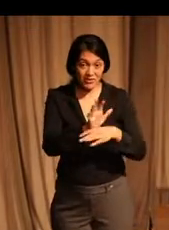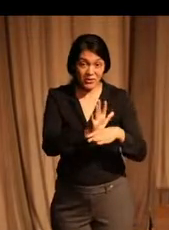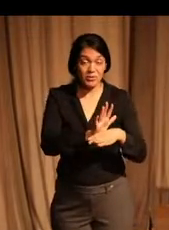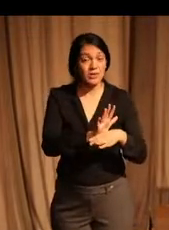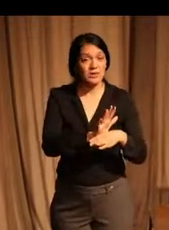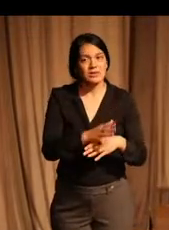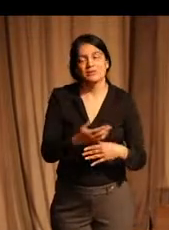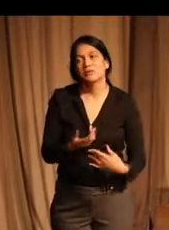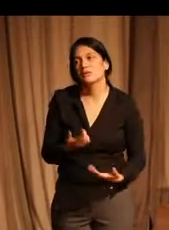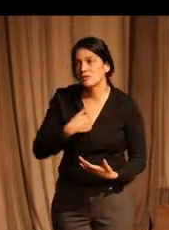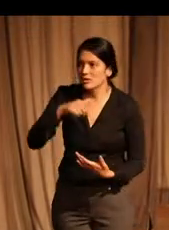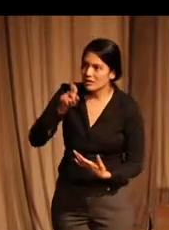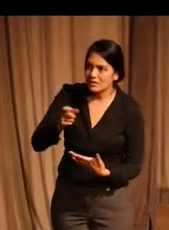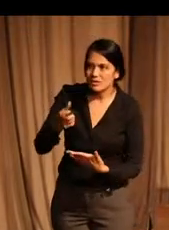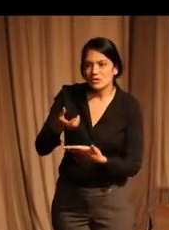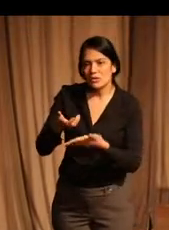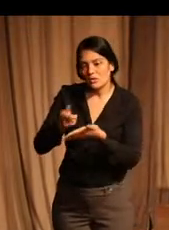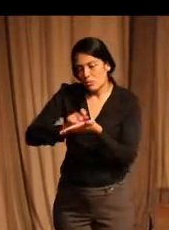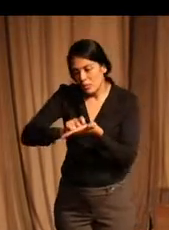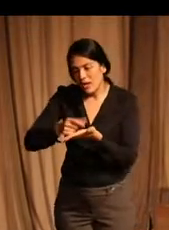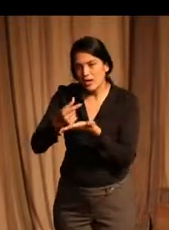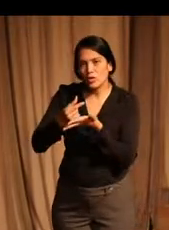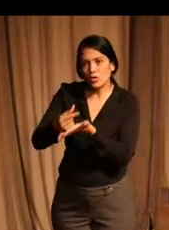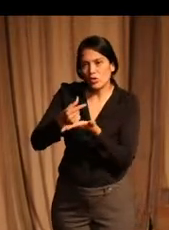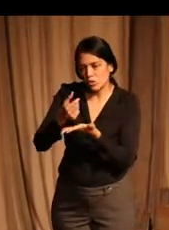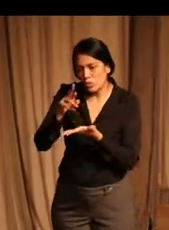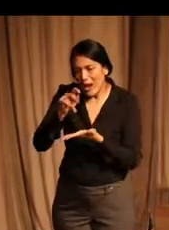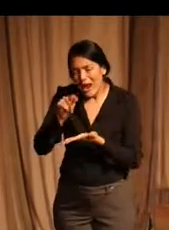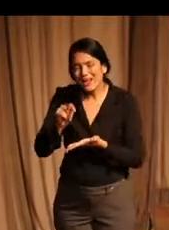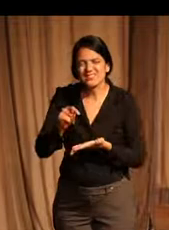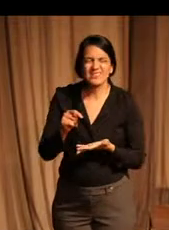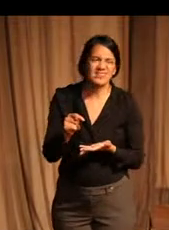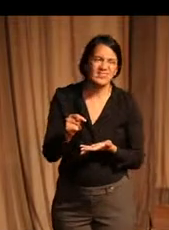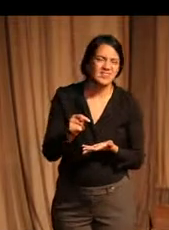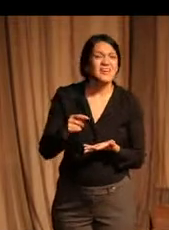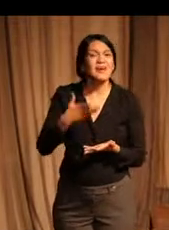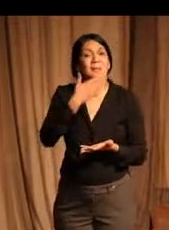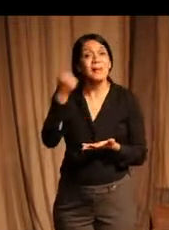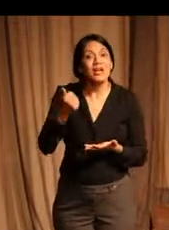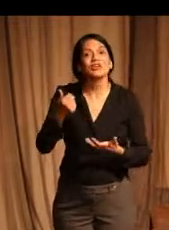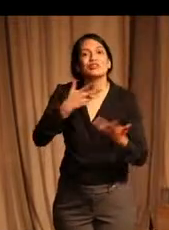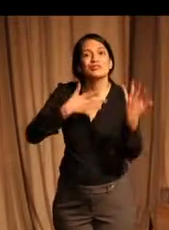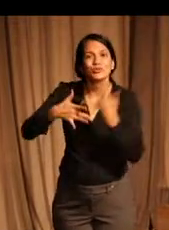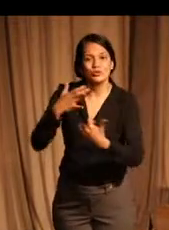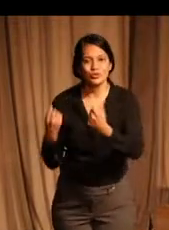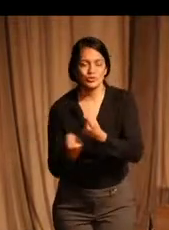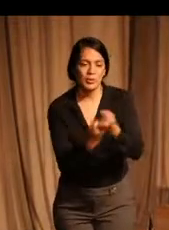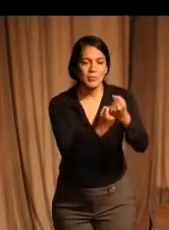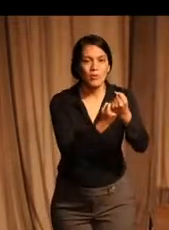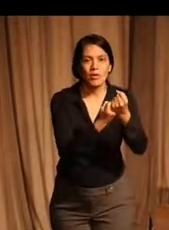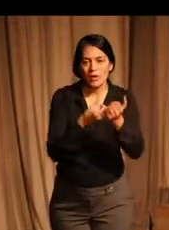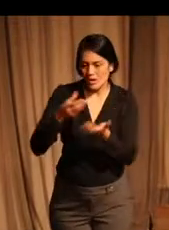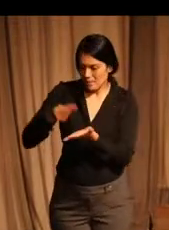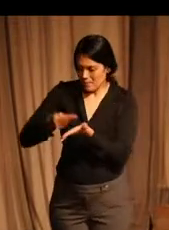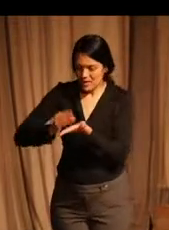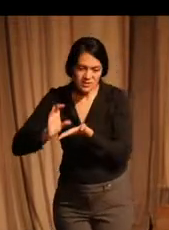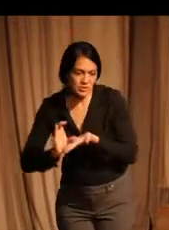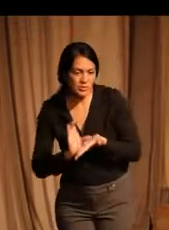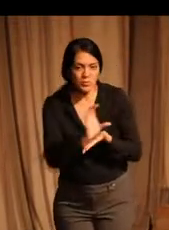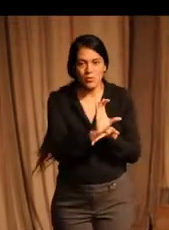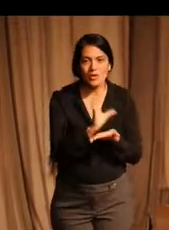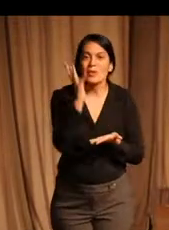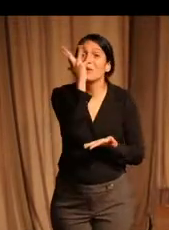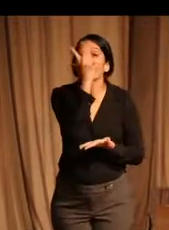Having the social and community support behind that work and that investment, that would be lovely.